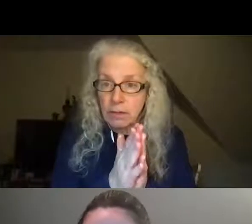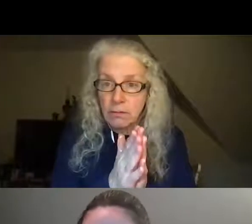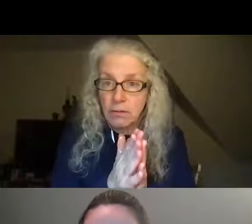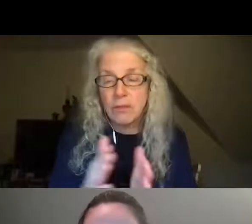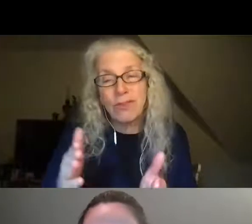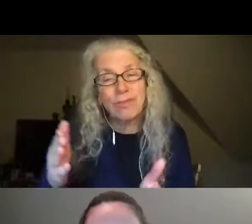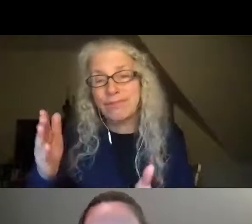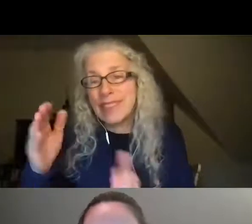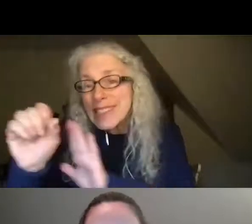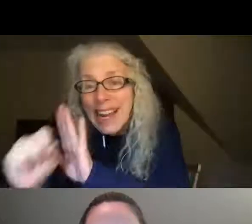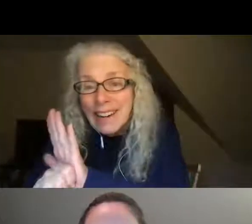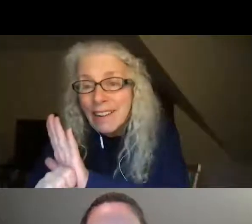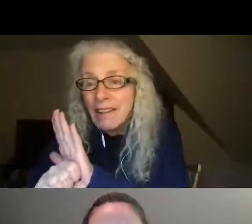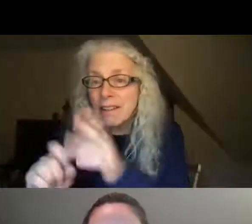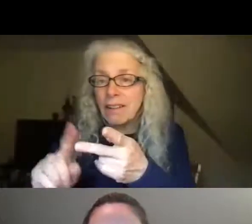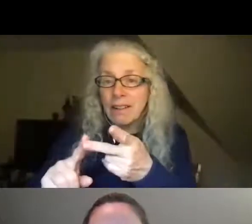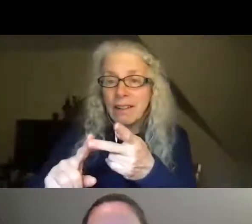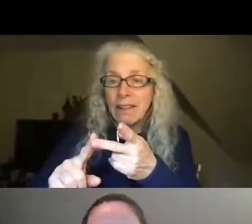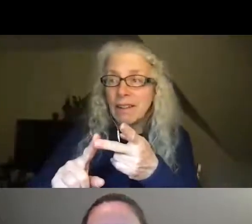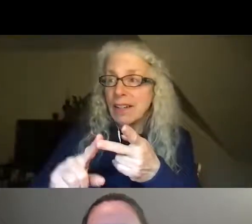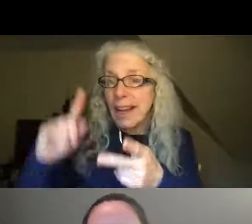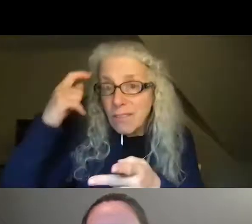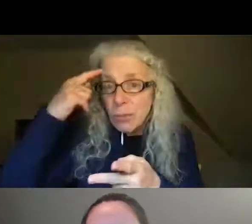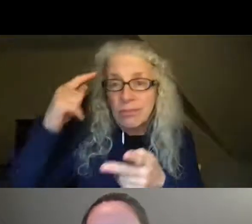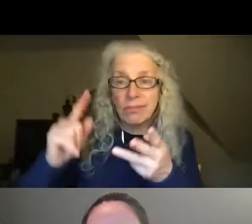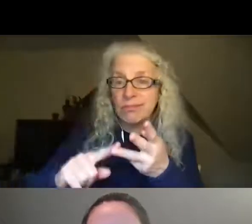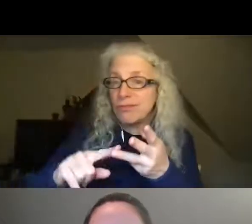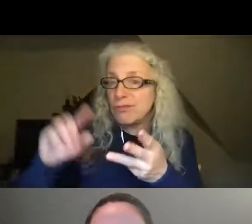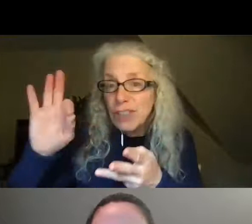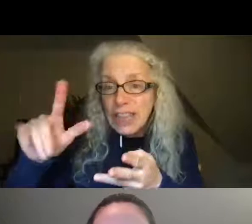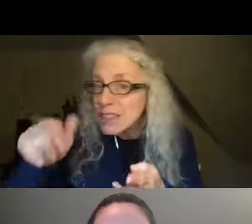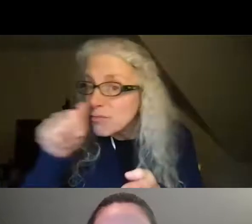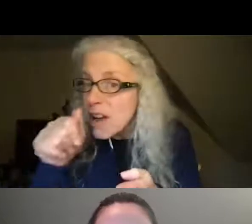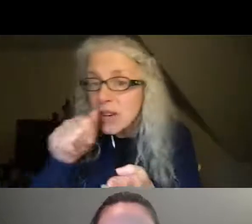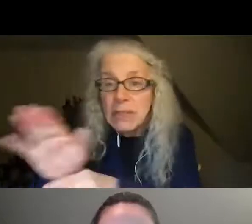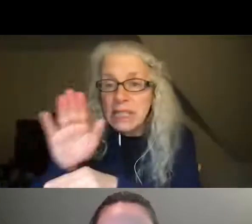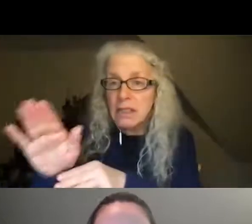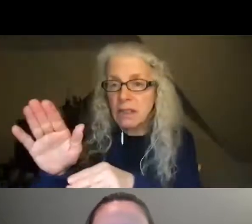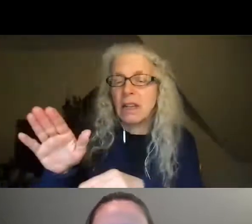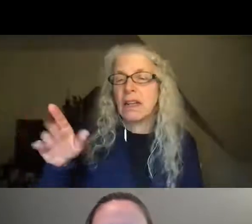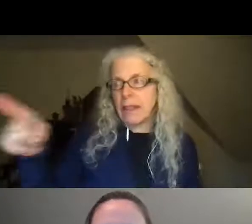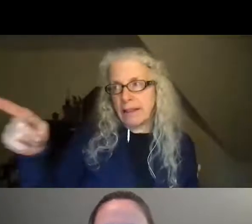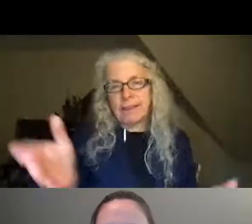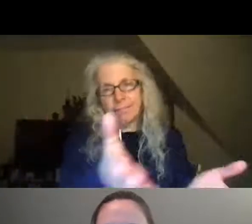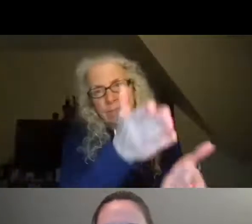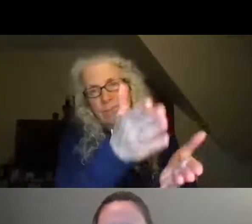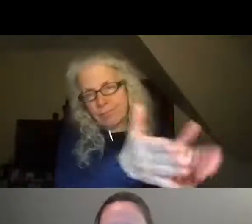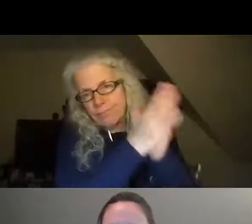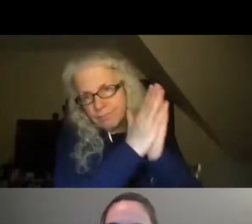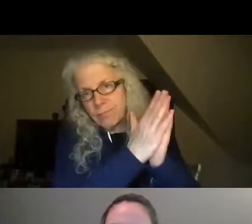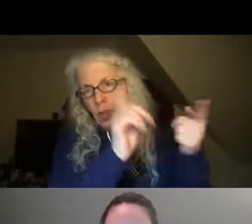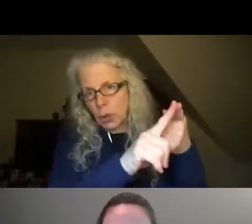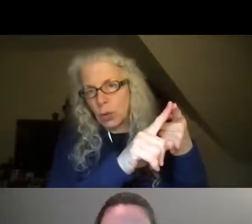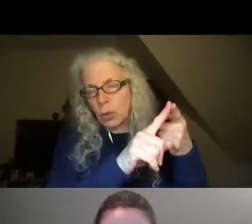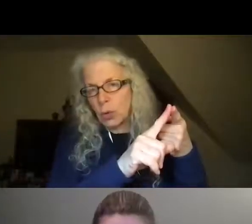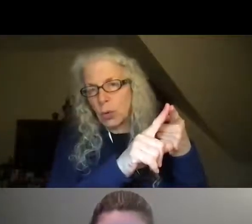state, public, freelance, they would just submit a commission request form to us by